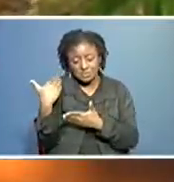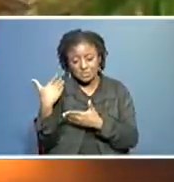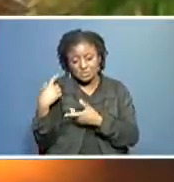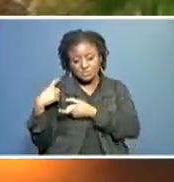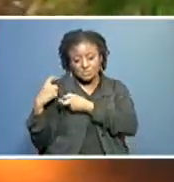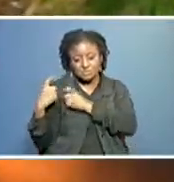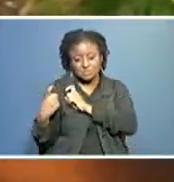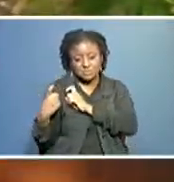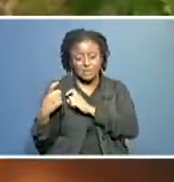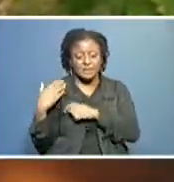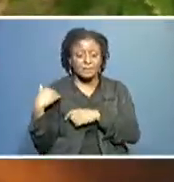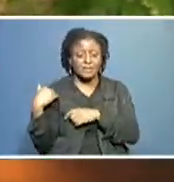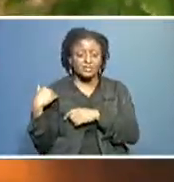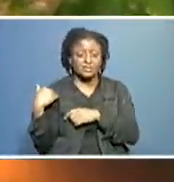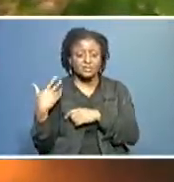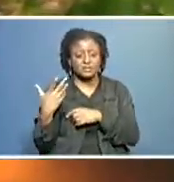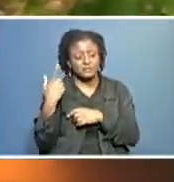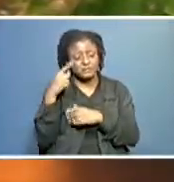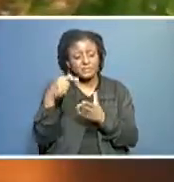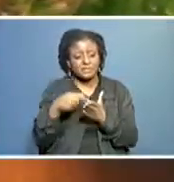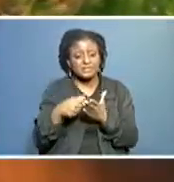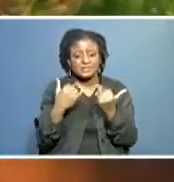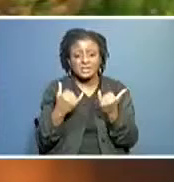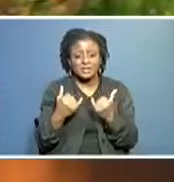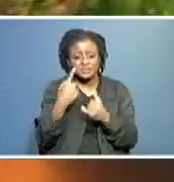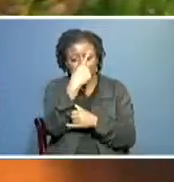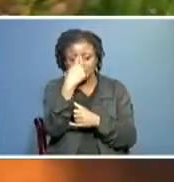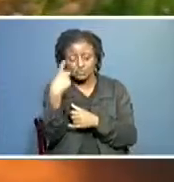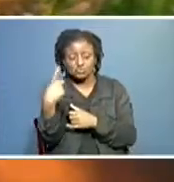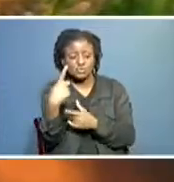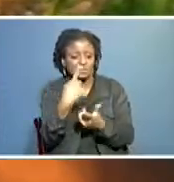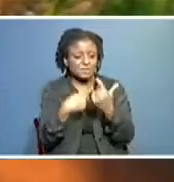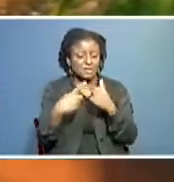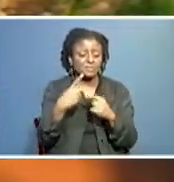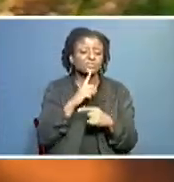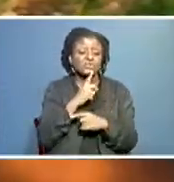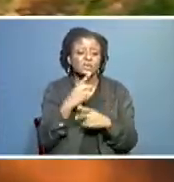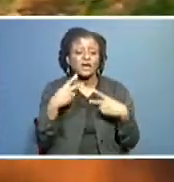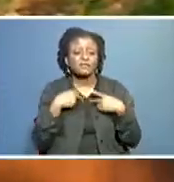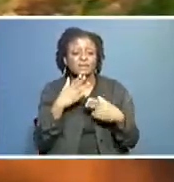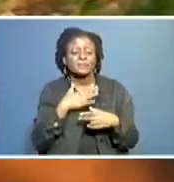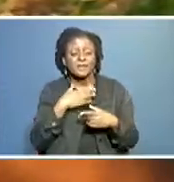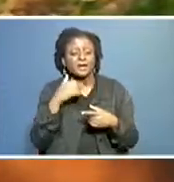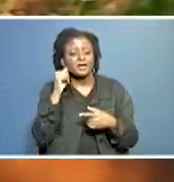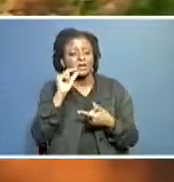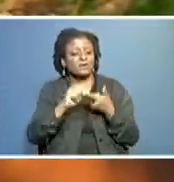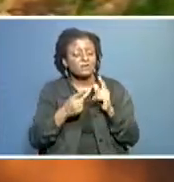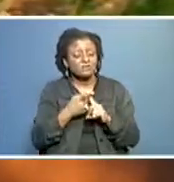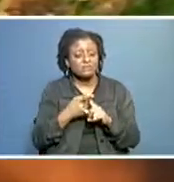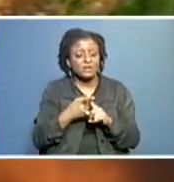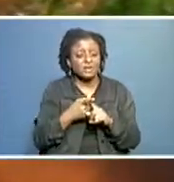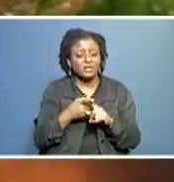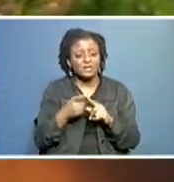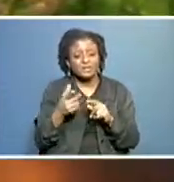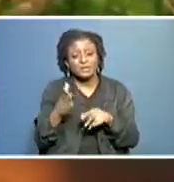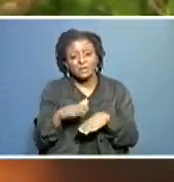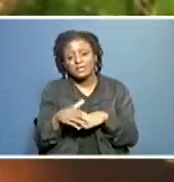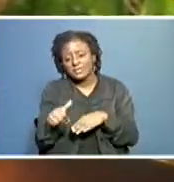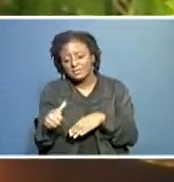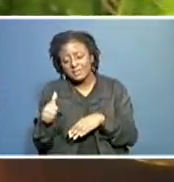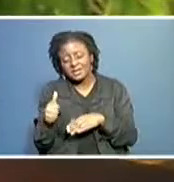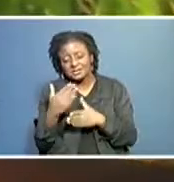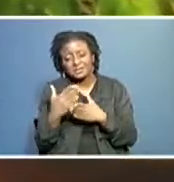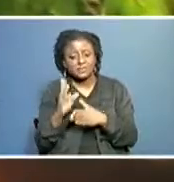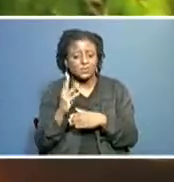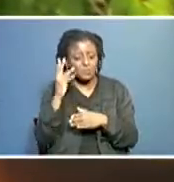this week. And for this to be the outcome is a dream come true, and having my girlfriend on the bags was, something we're going to